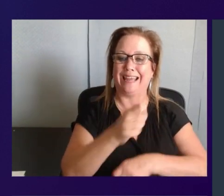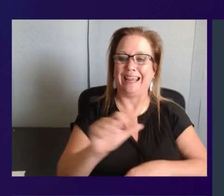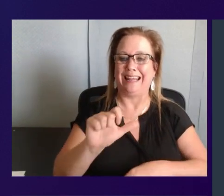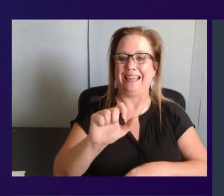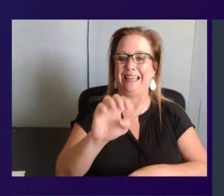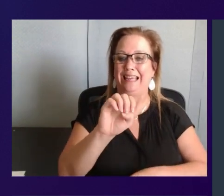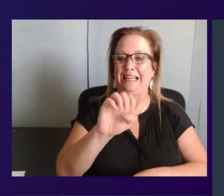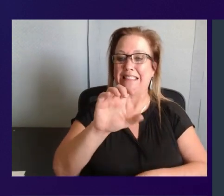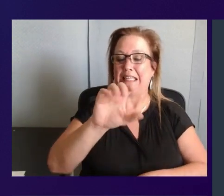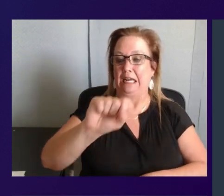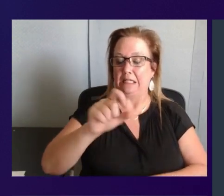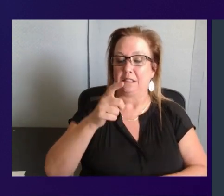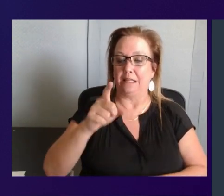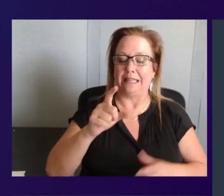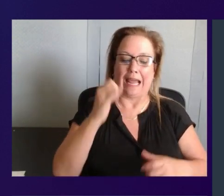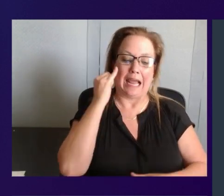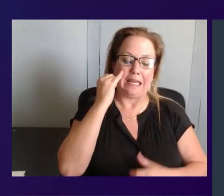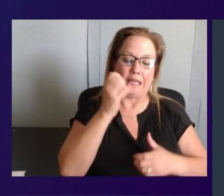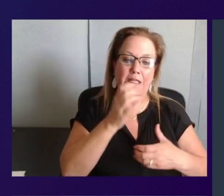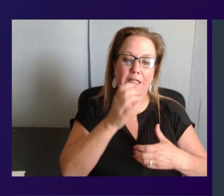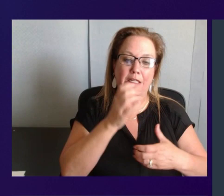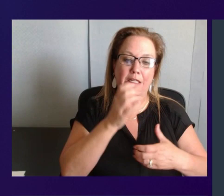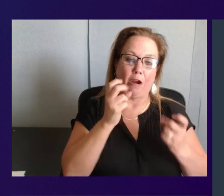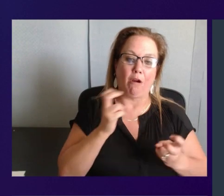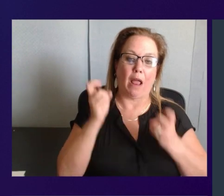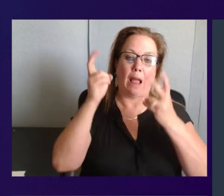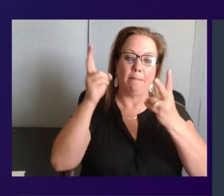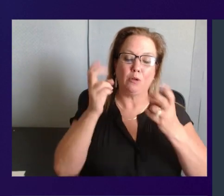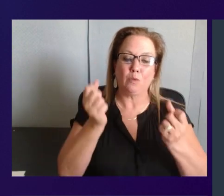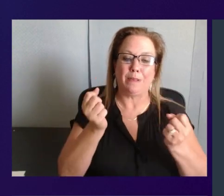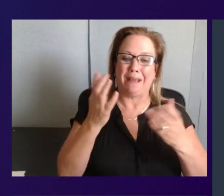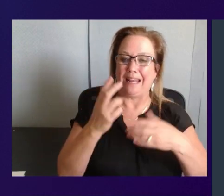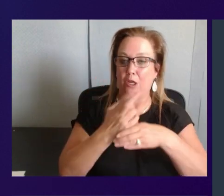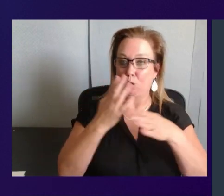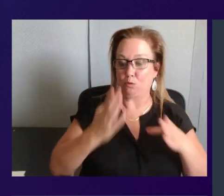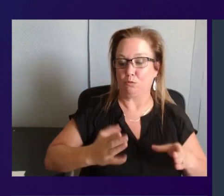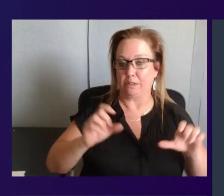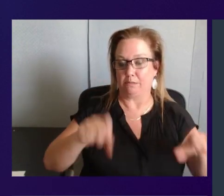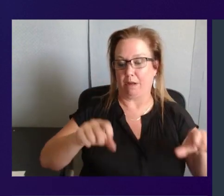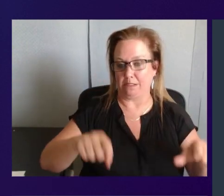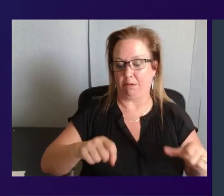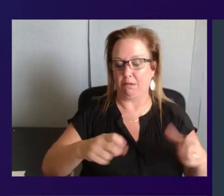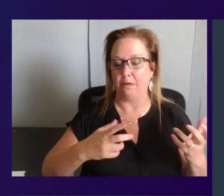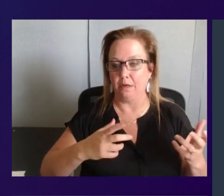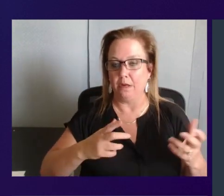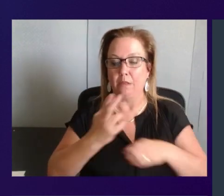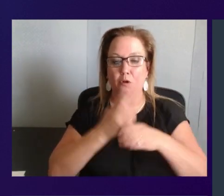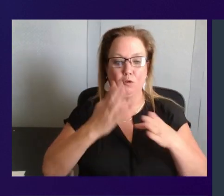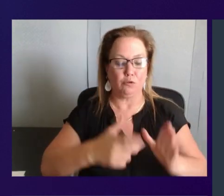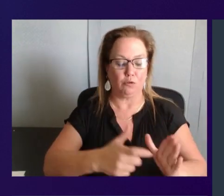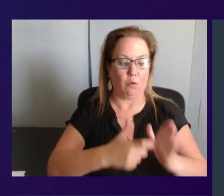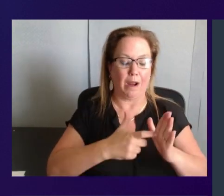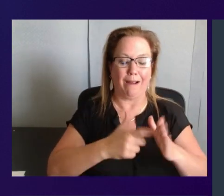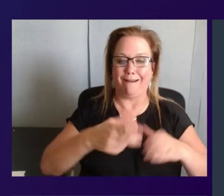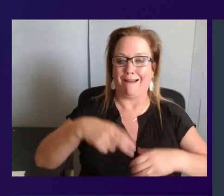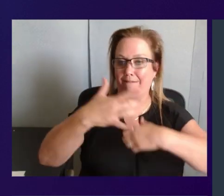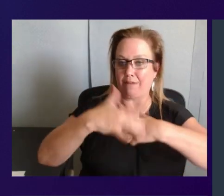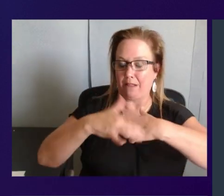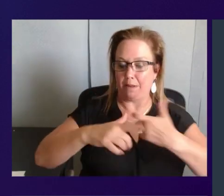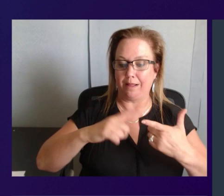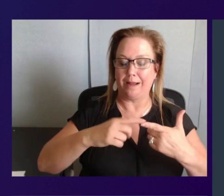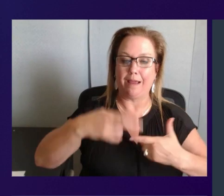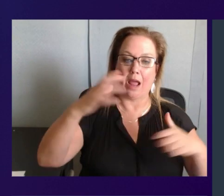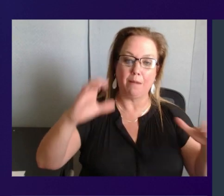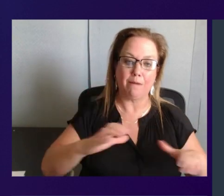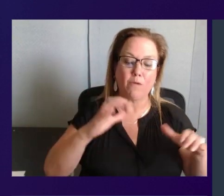system, the idea is to share uploads with as many users across multiple instances. Those users require high availability, high performance,